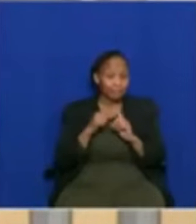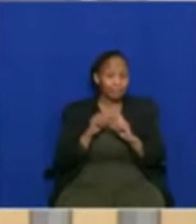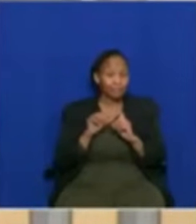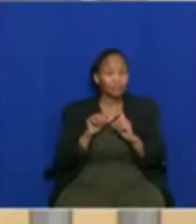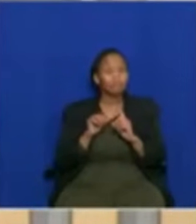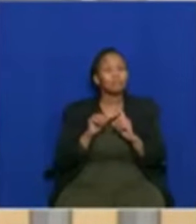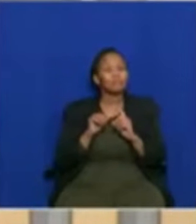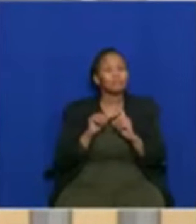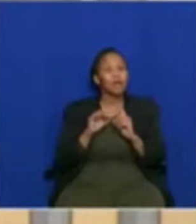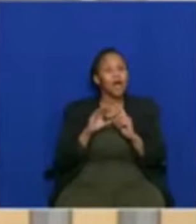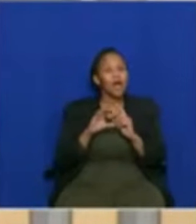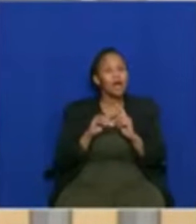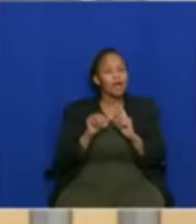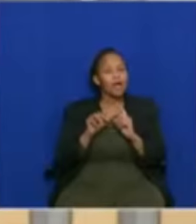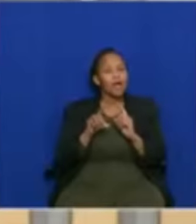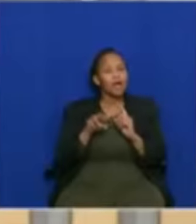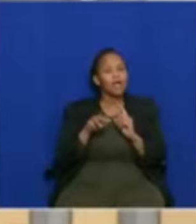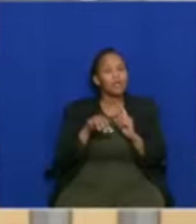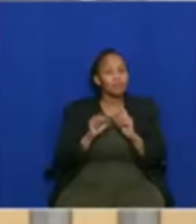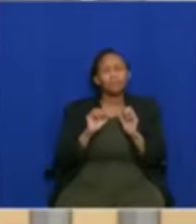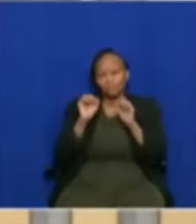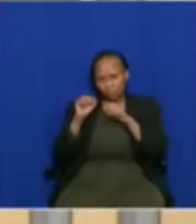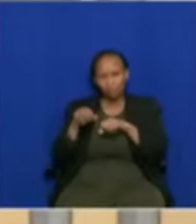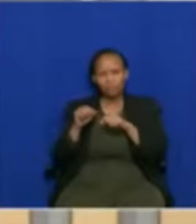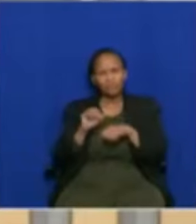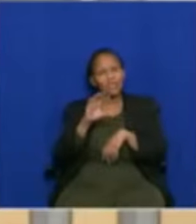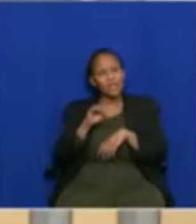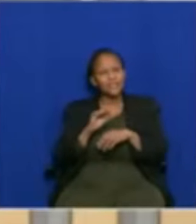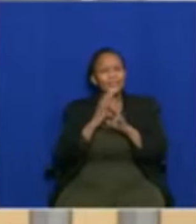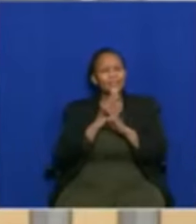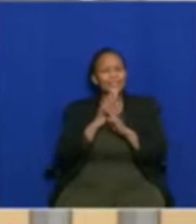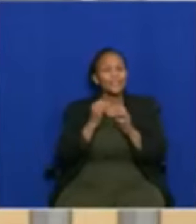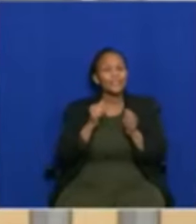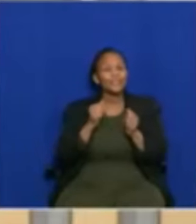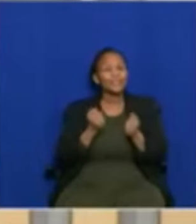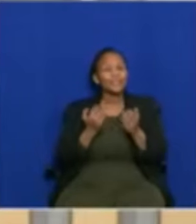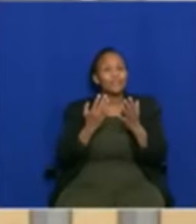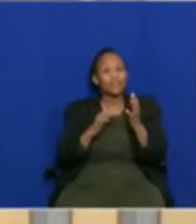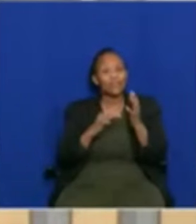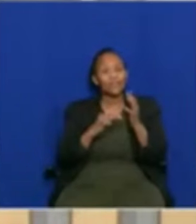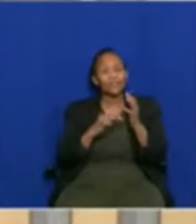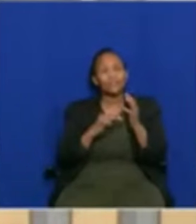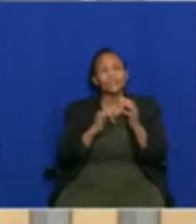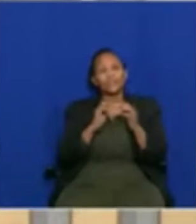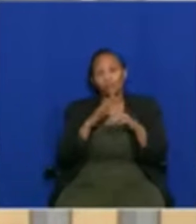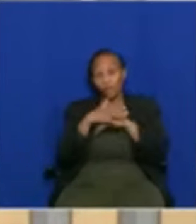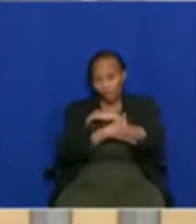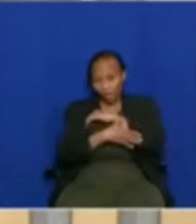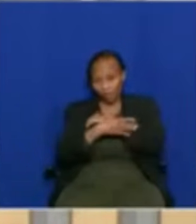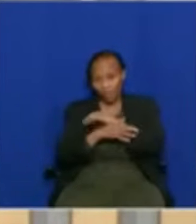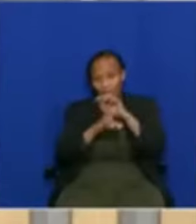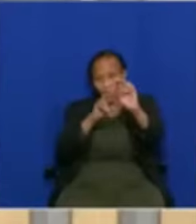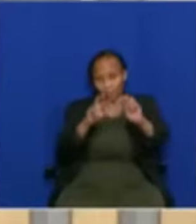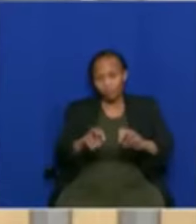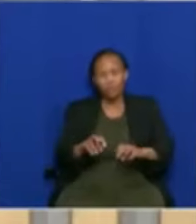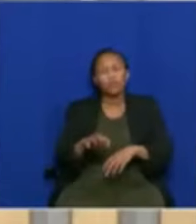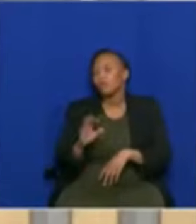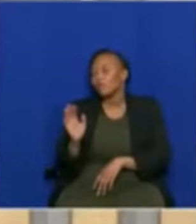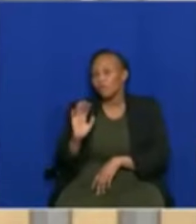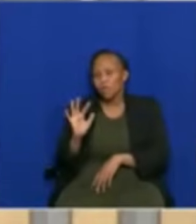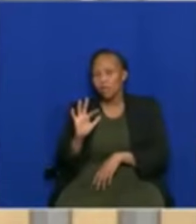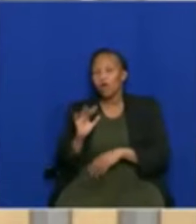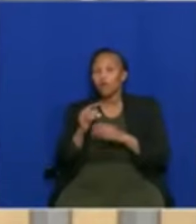the Secret Services officers in the country Yes. to be investigated, and No, for the appointments in those offices.